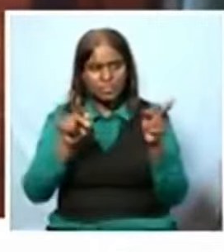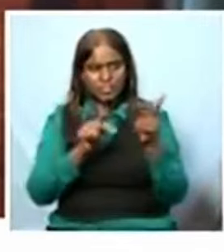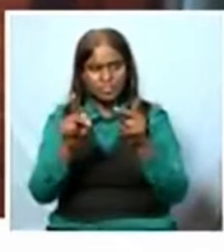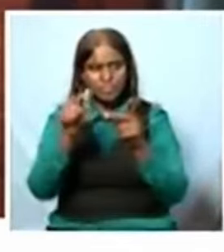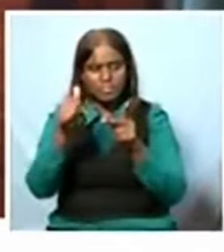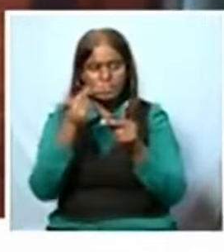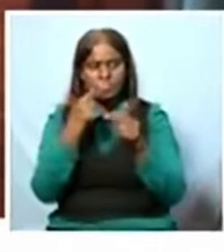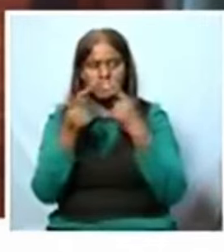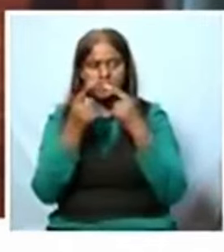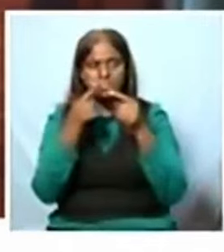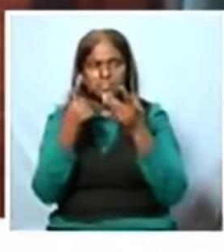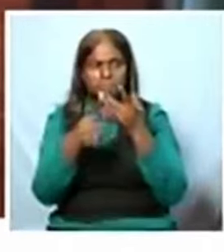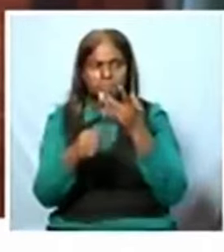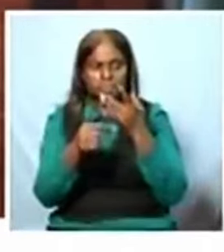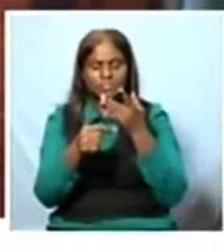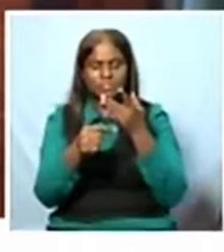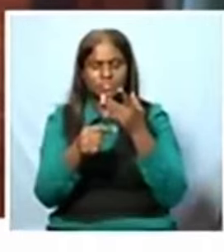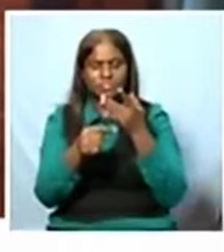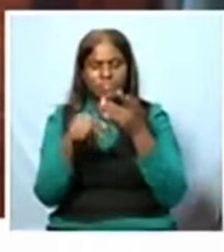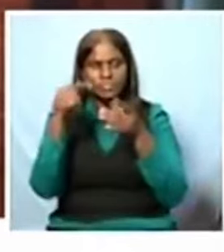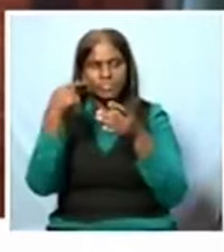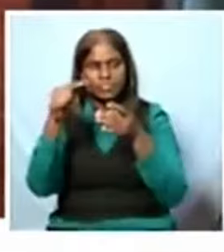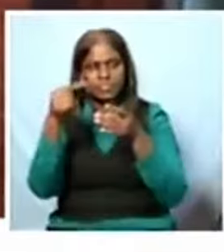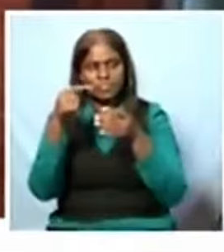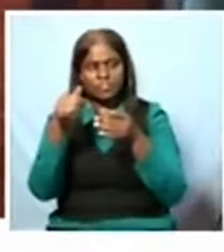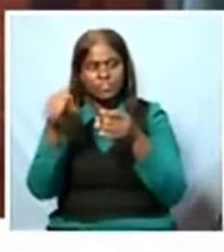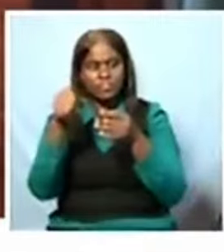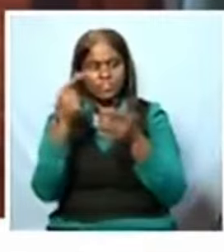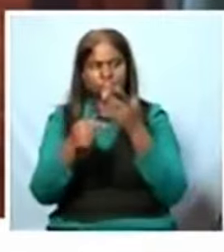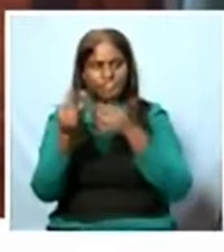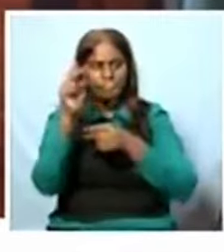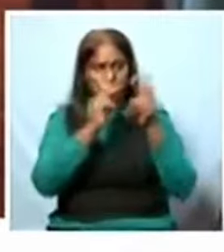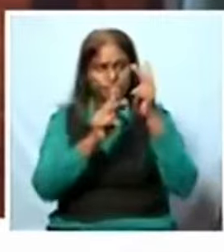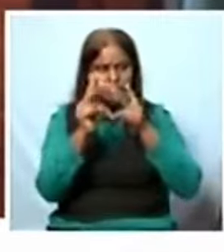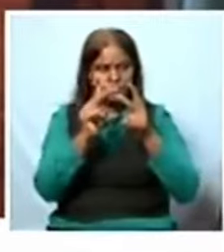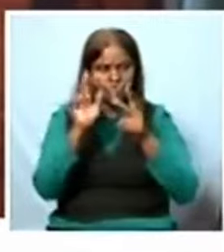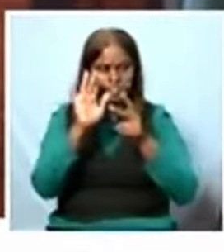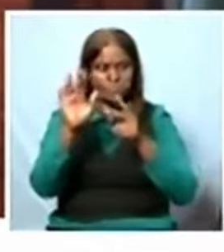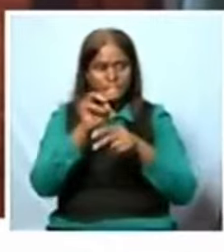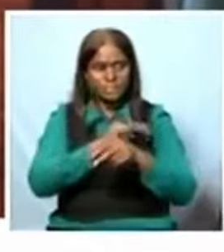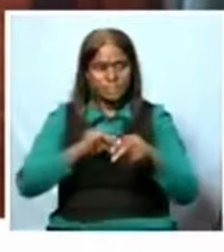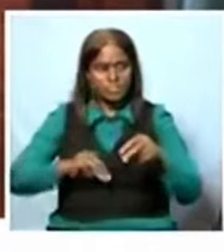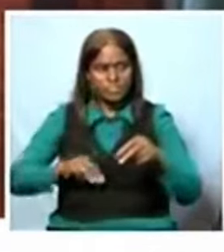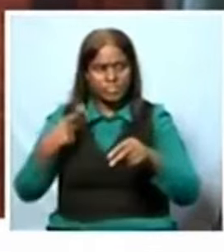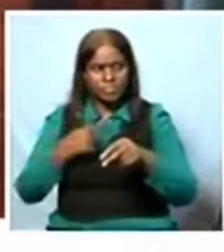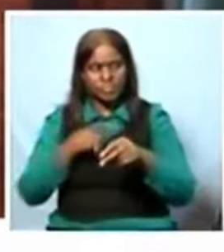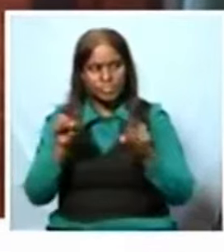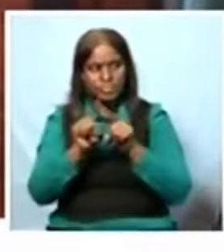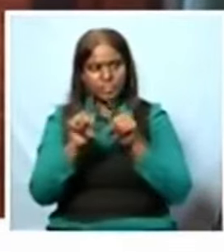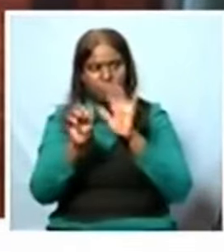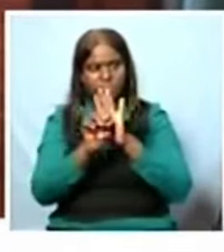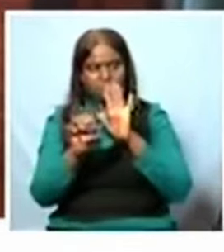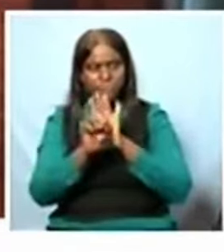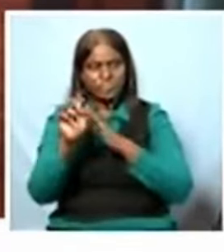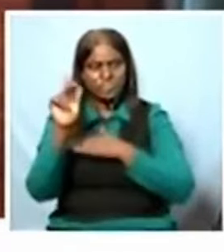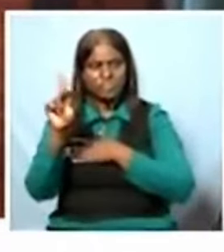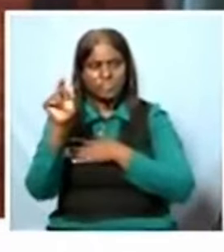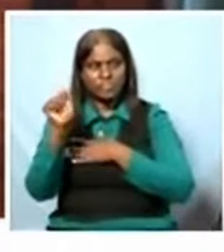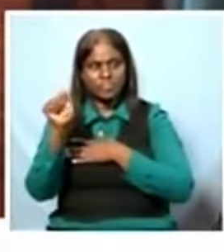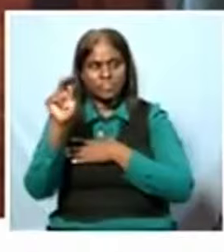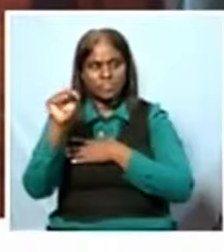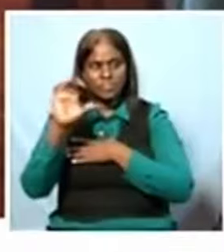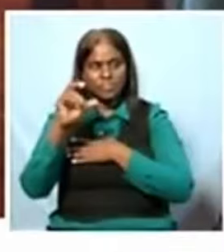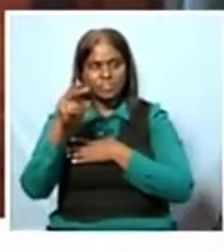you are saying it's a green field. I suggest you also visit your fellow members of parliament like Kanchivia